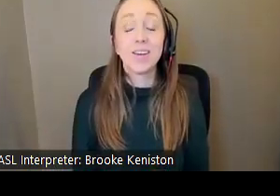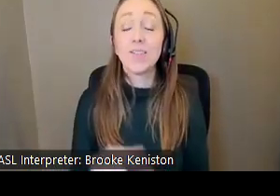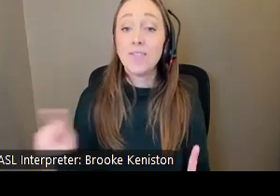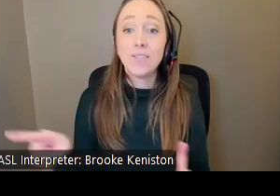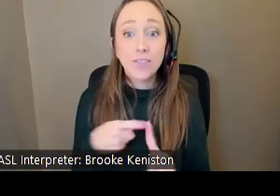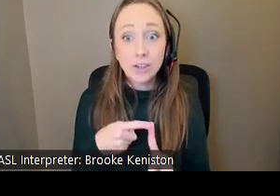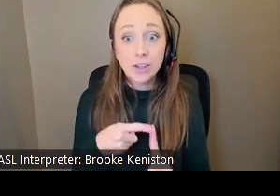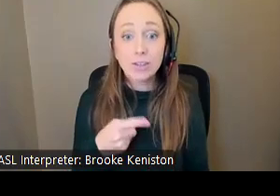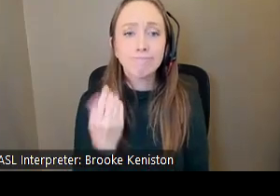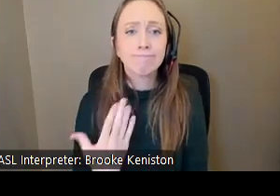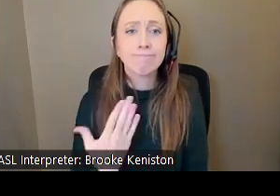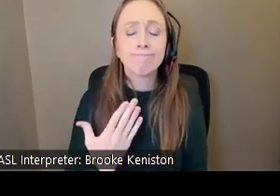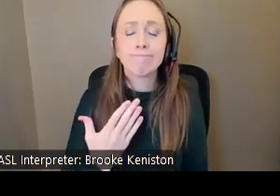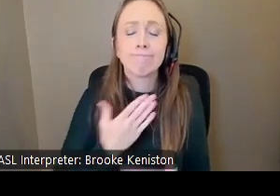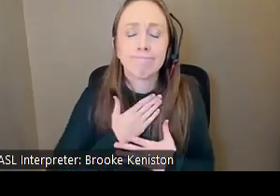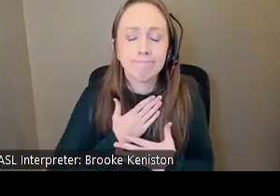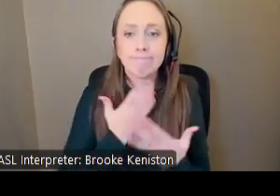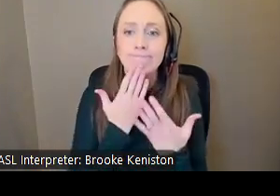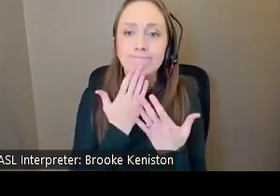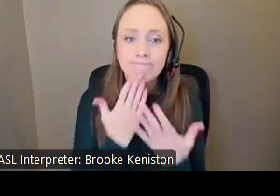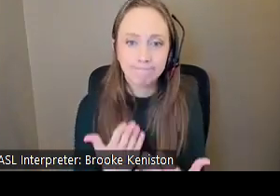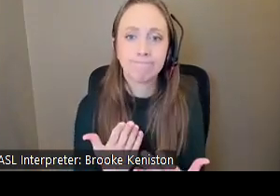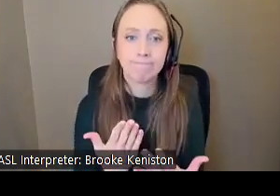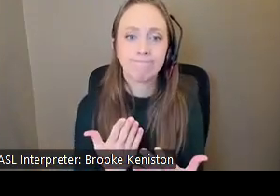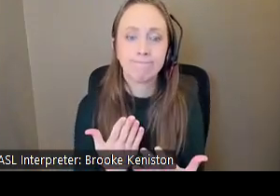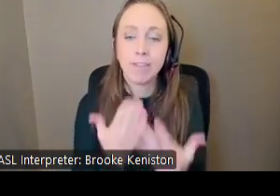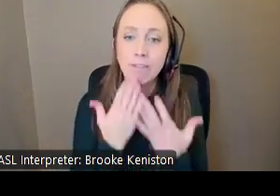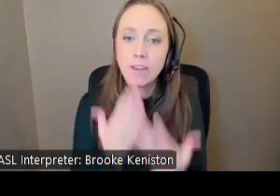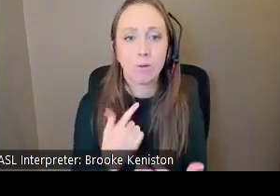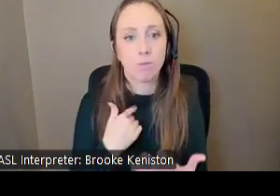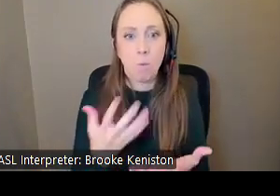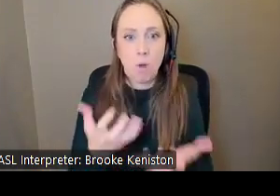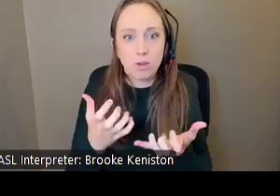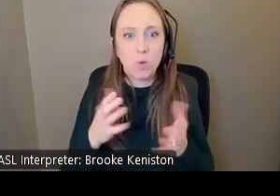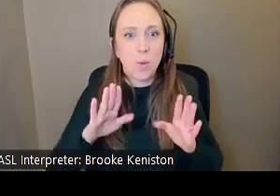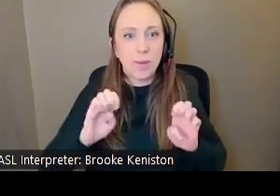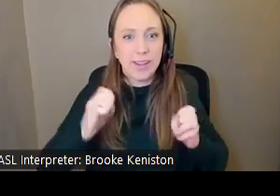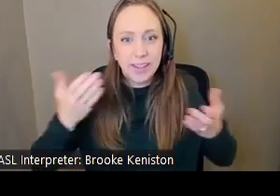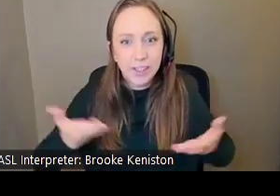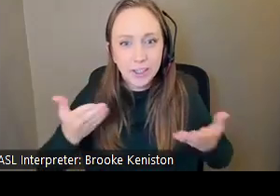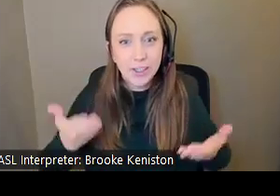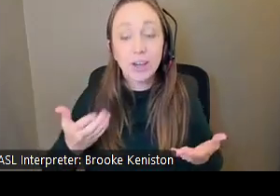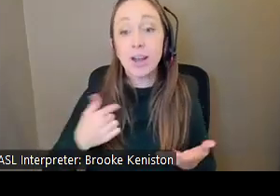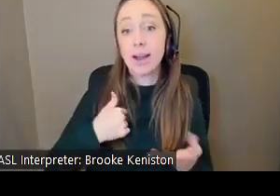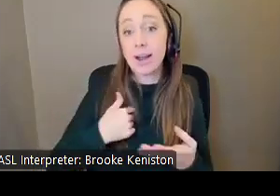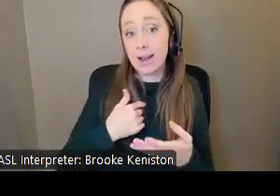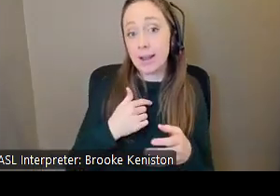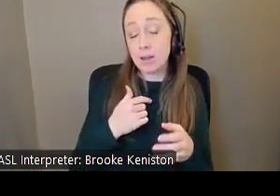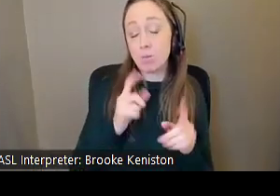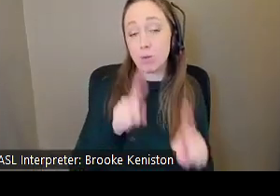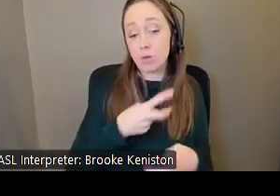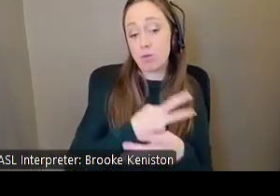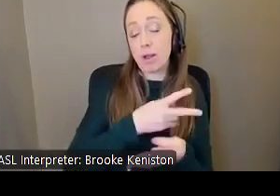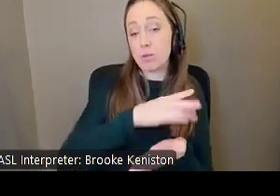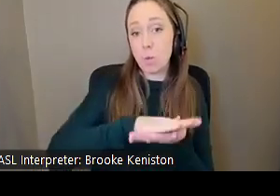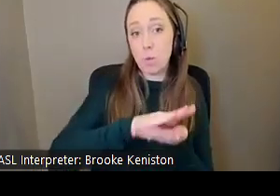here. I learned about family systems as a graduate student in India, and learned about all